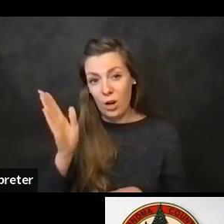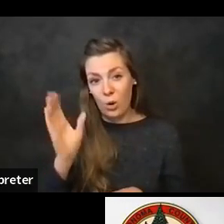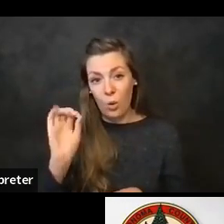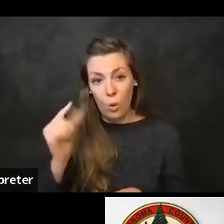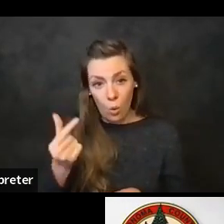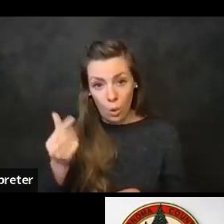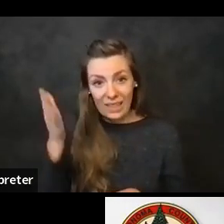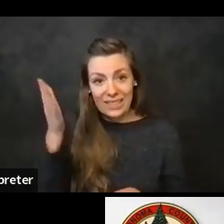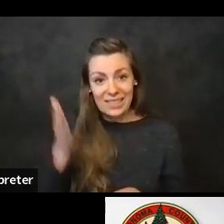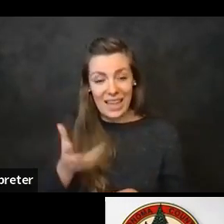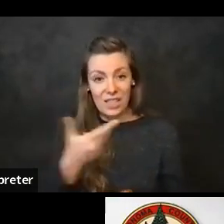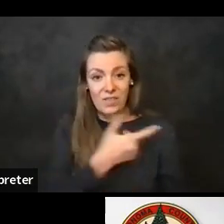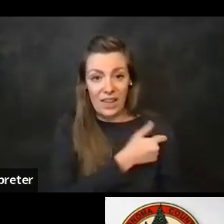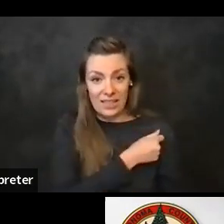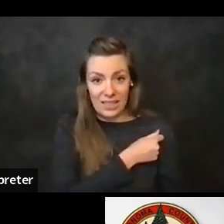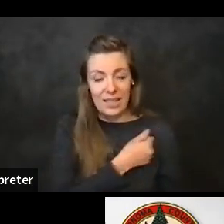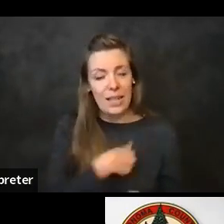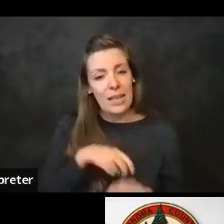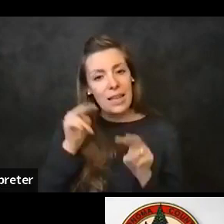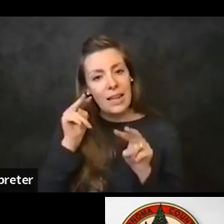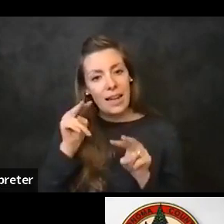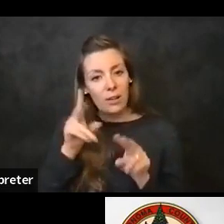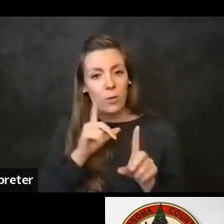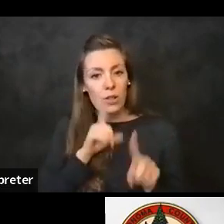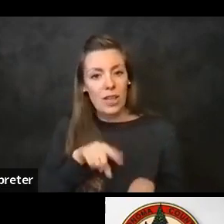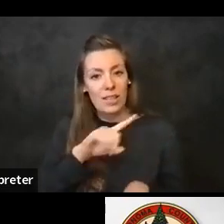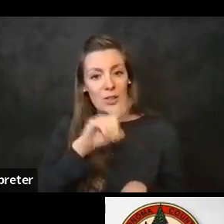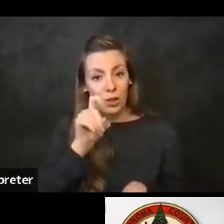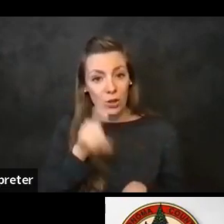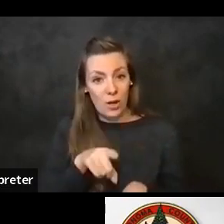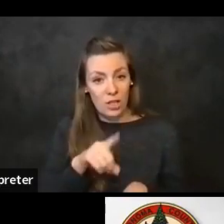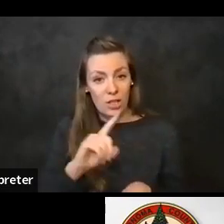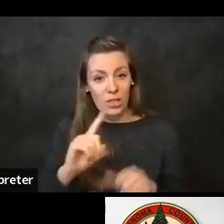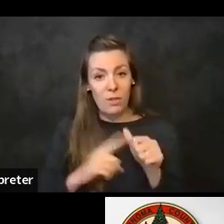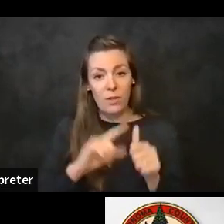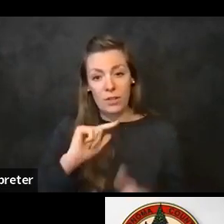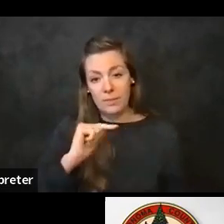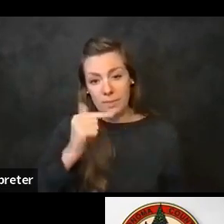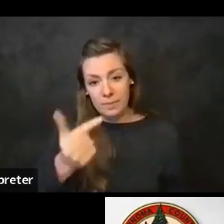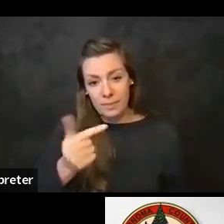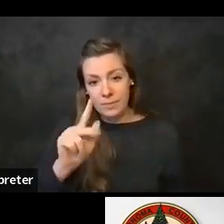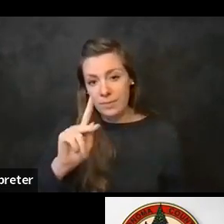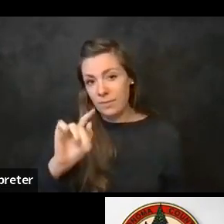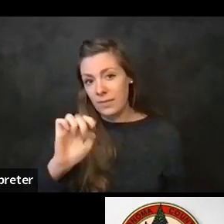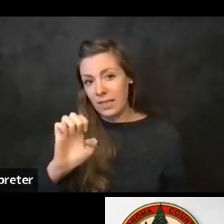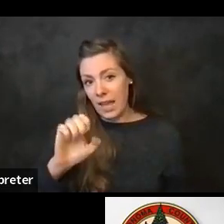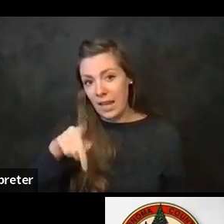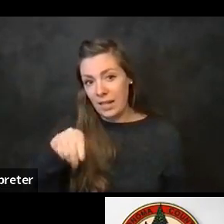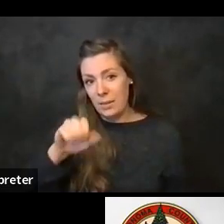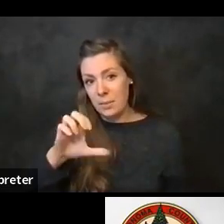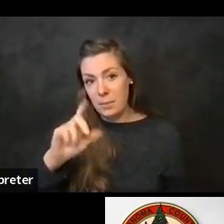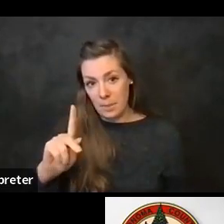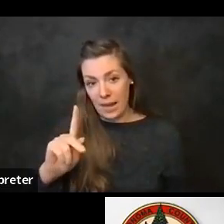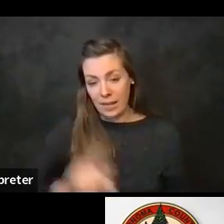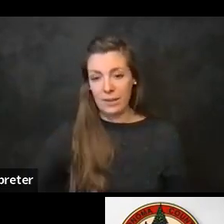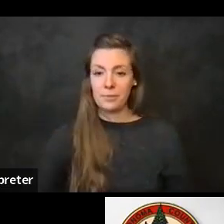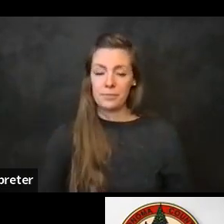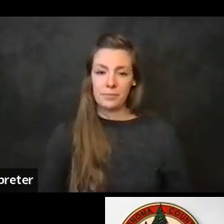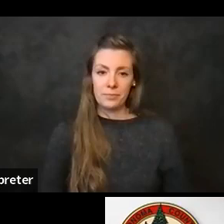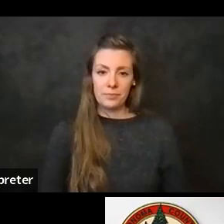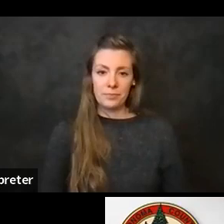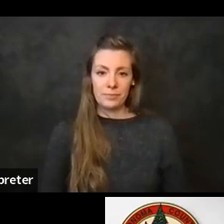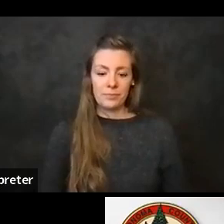socoemergency.org/vaccine. I look forward to answering your questions, but first I'll turn it over to Kate Pack, our lead epidemiologist, for an update.